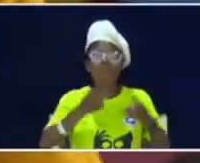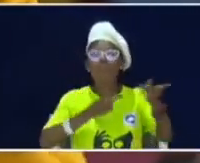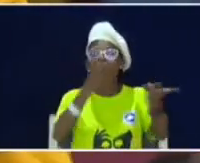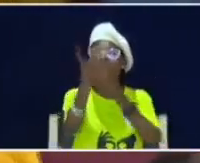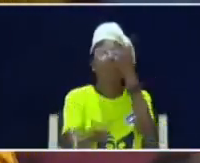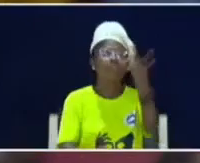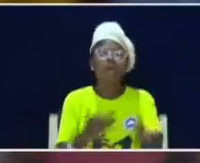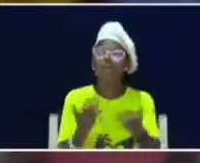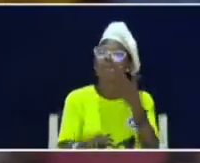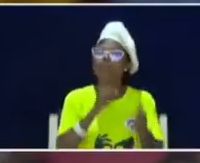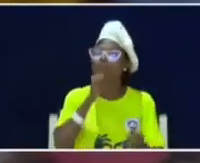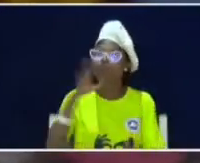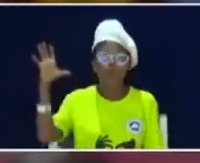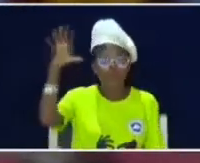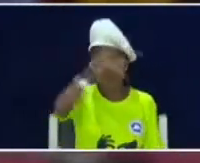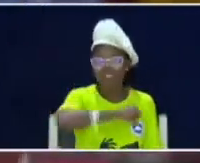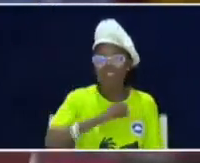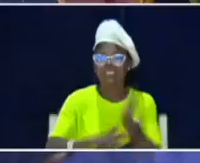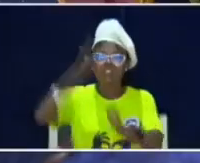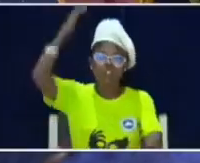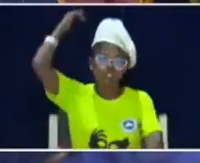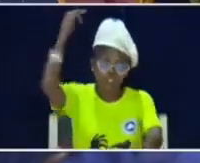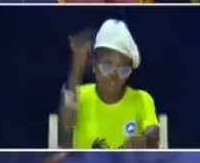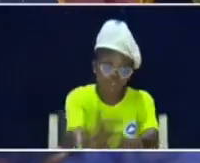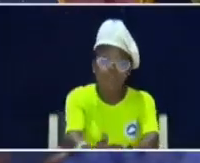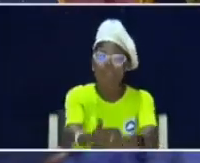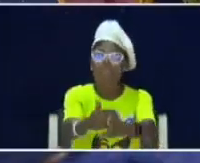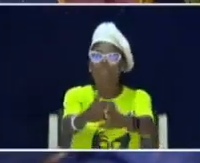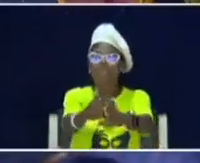be found wanting in the name of Jesus.